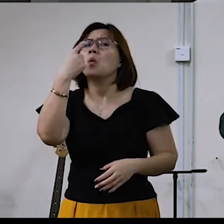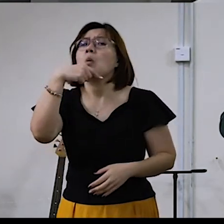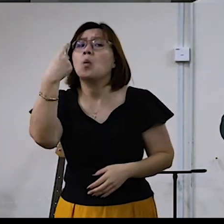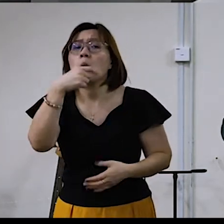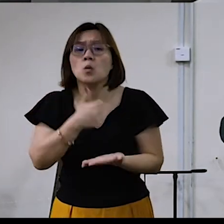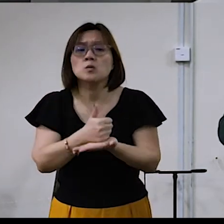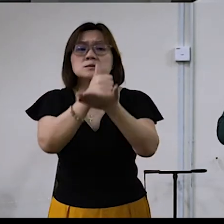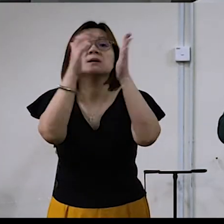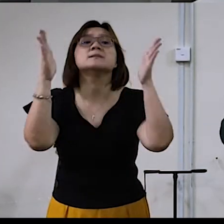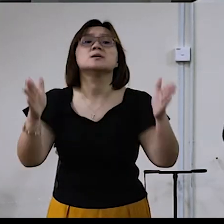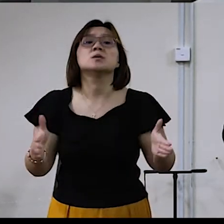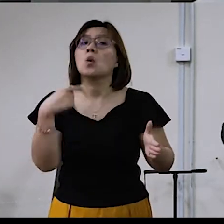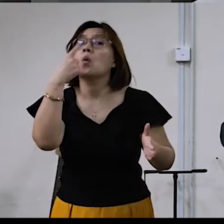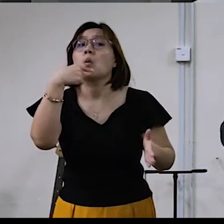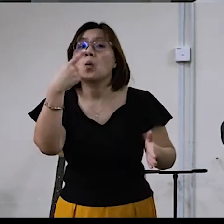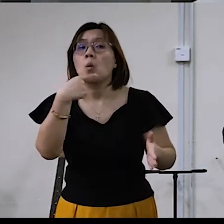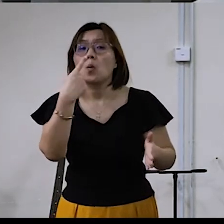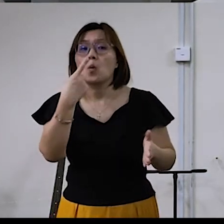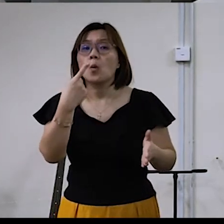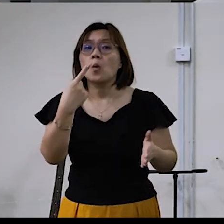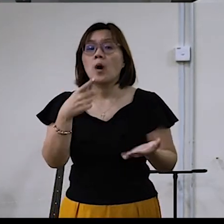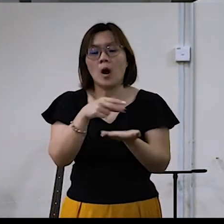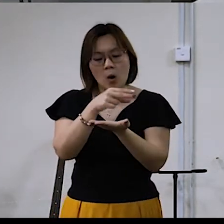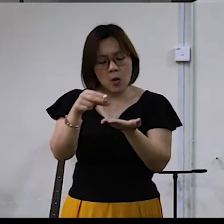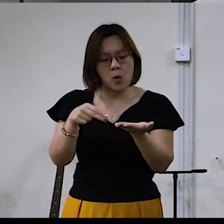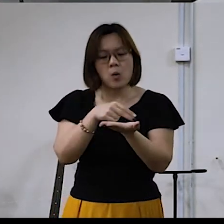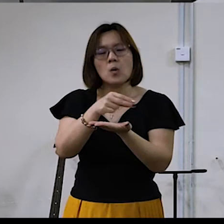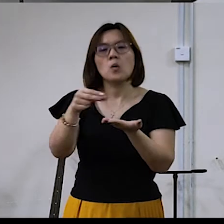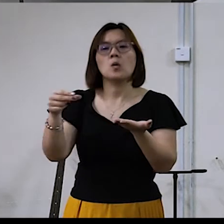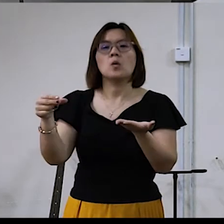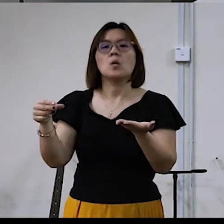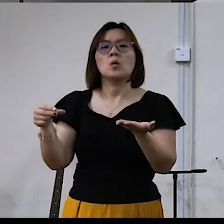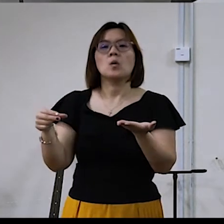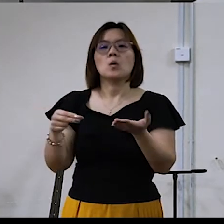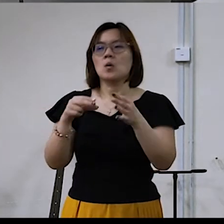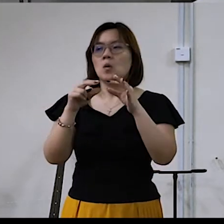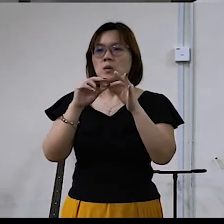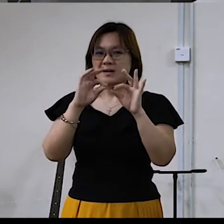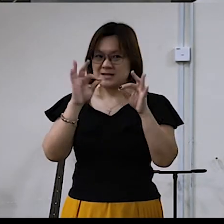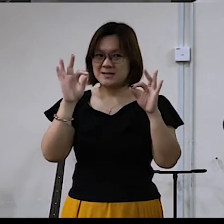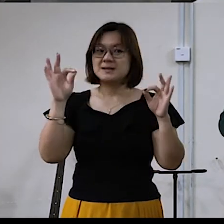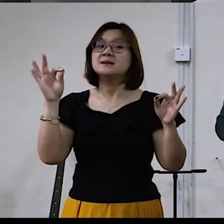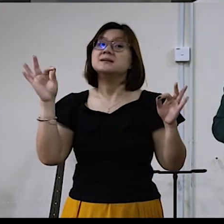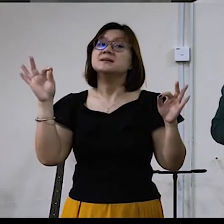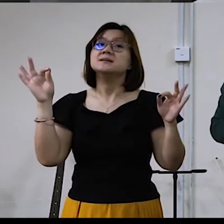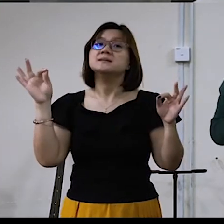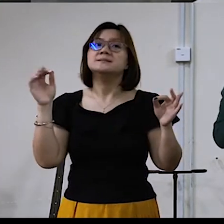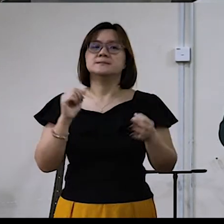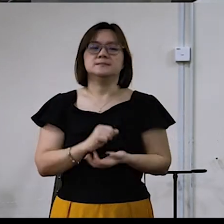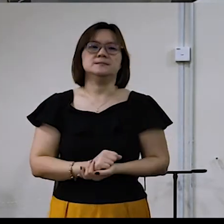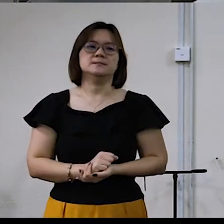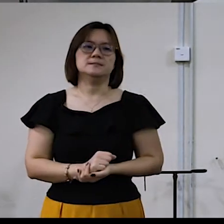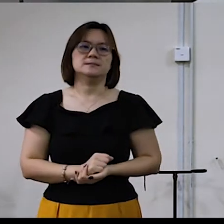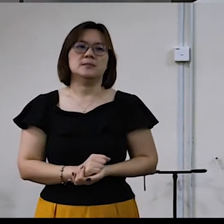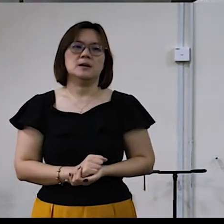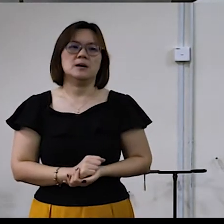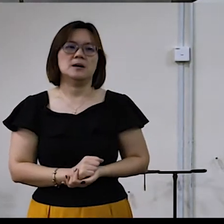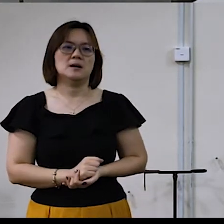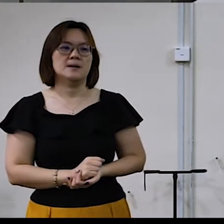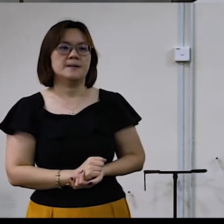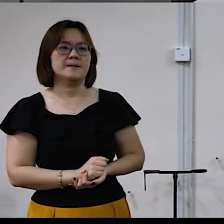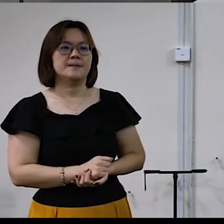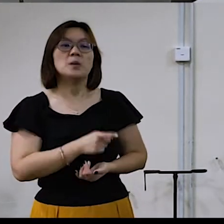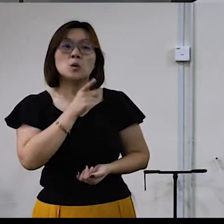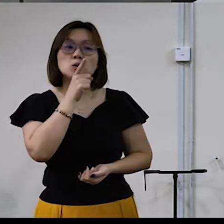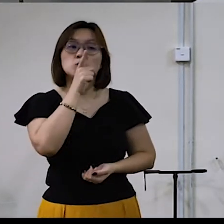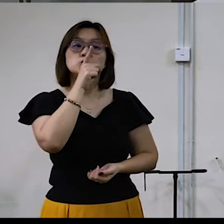It's the Holy Spirit, not your best friend or your wife, your husband, the helper. This is all in the Bible.